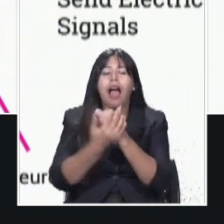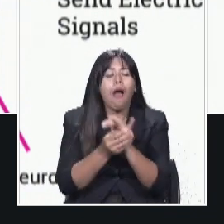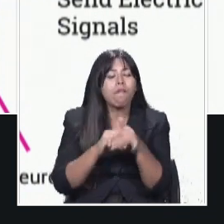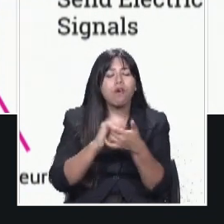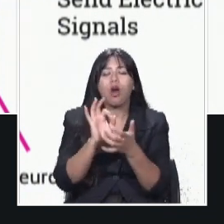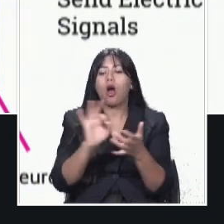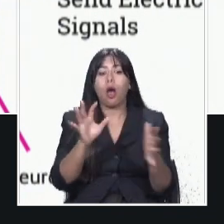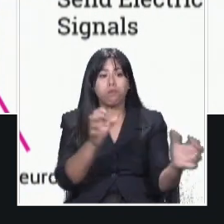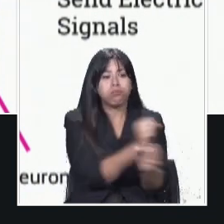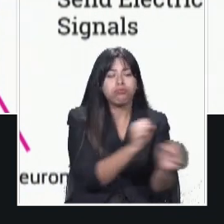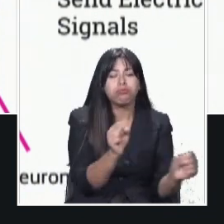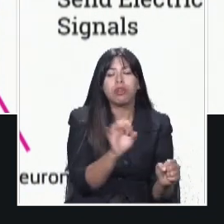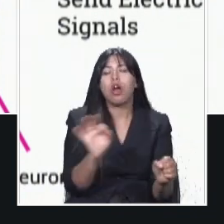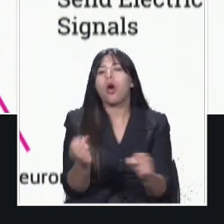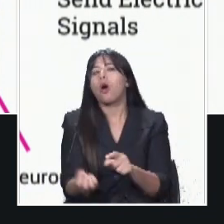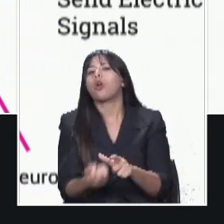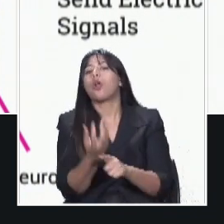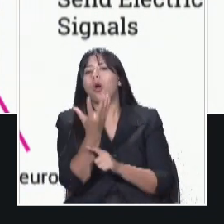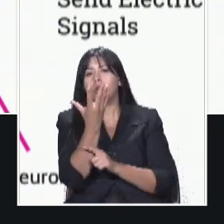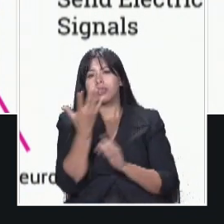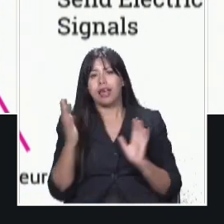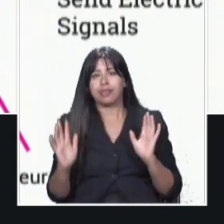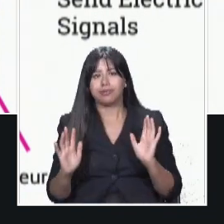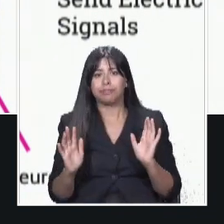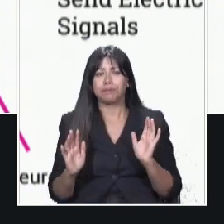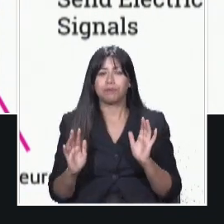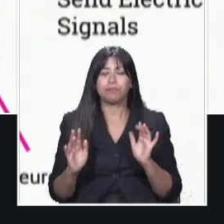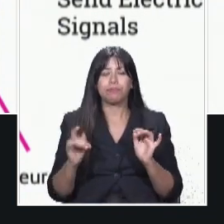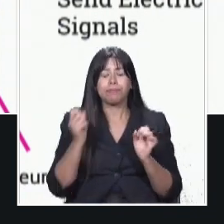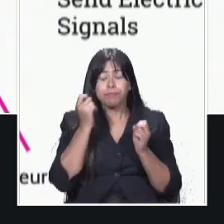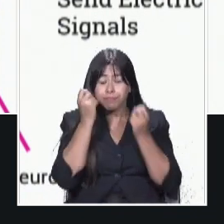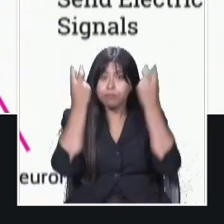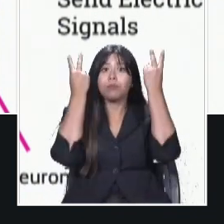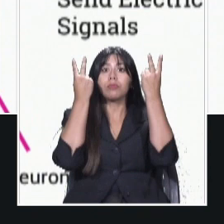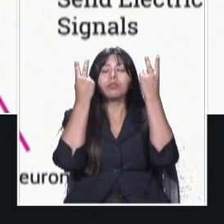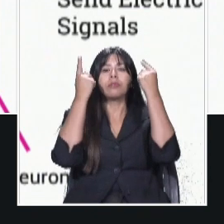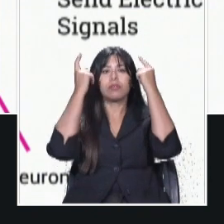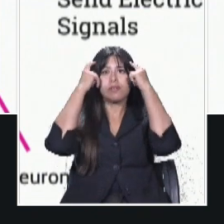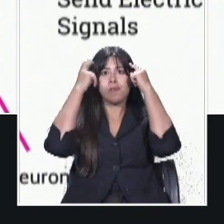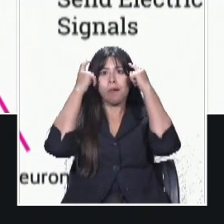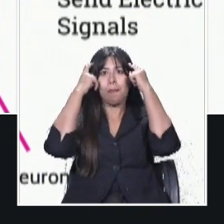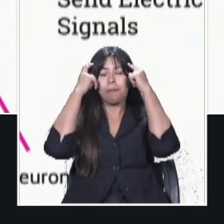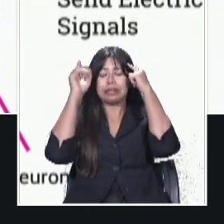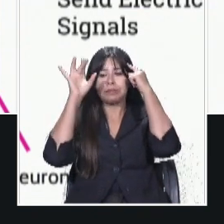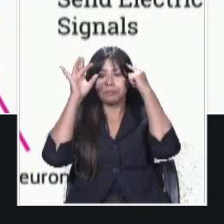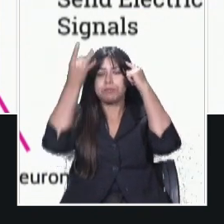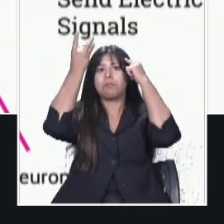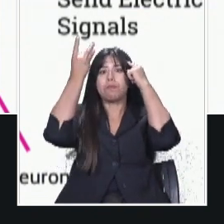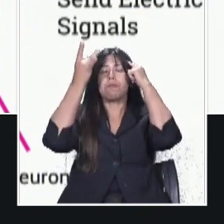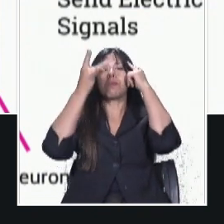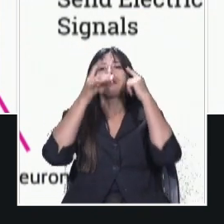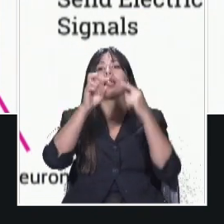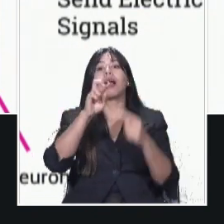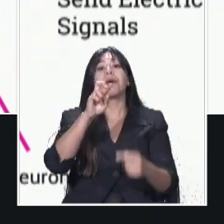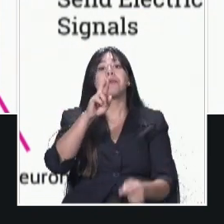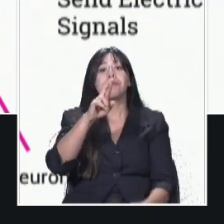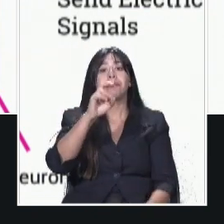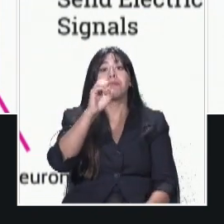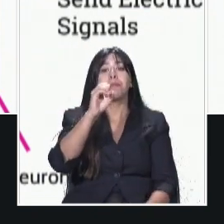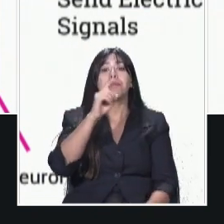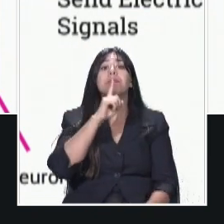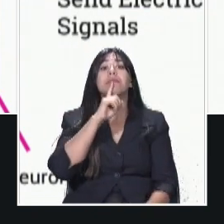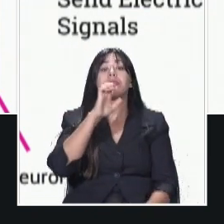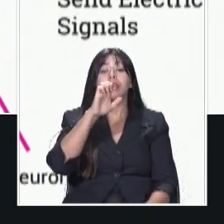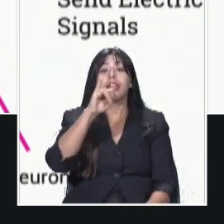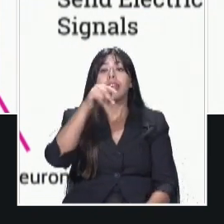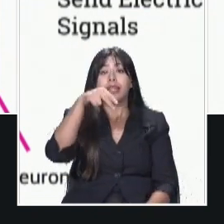And the active thing here is this protein is called an OR, or a